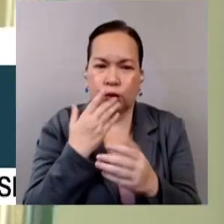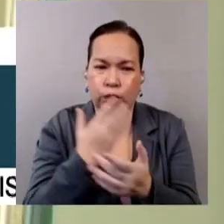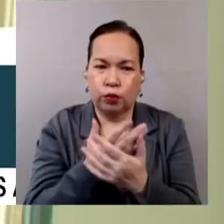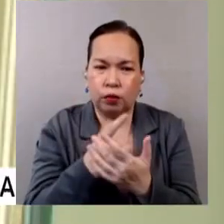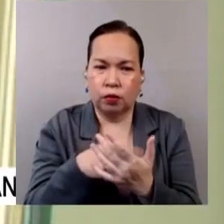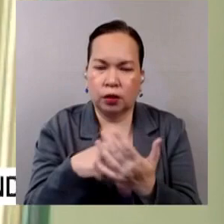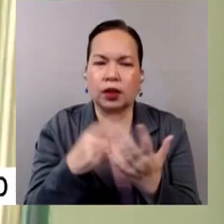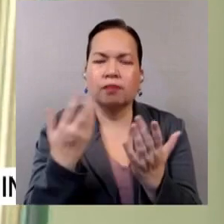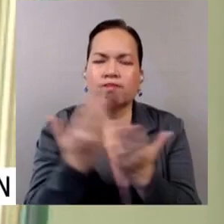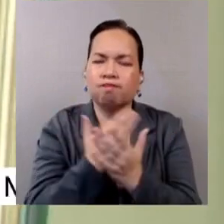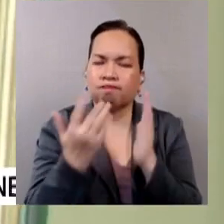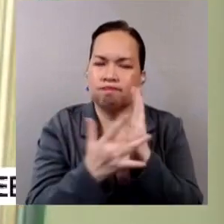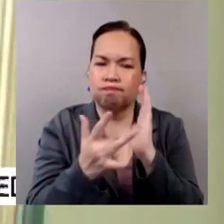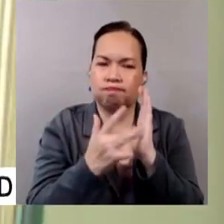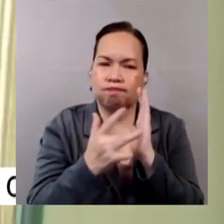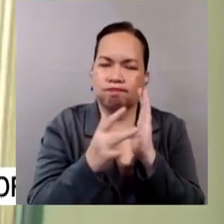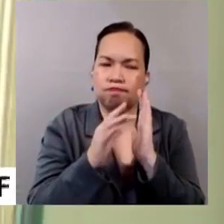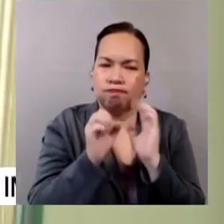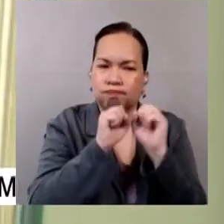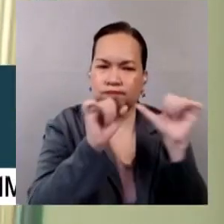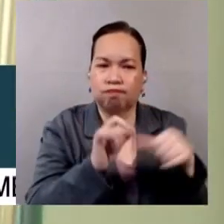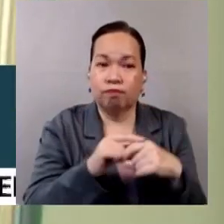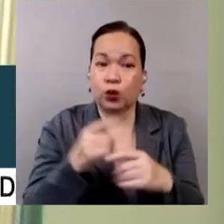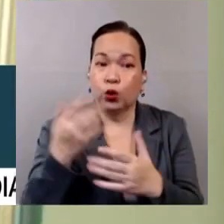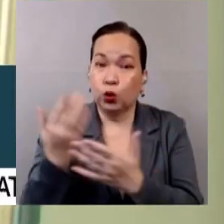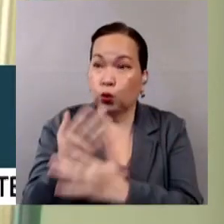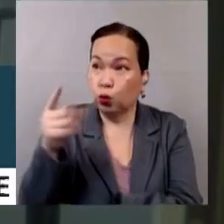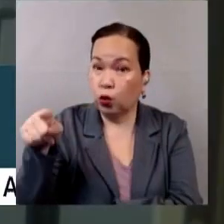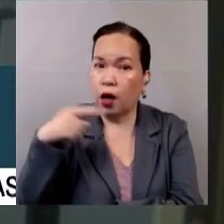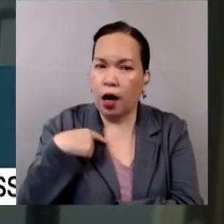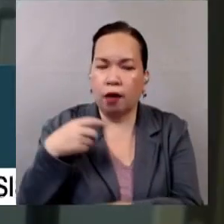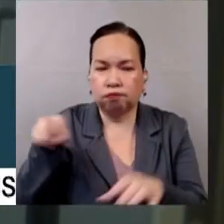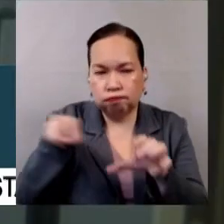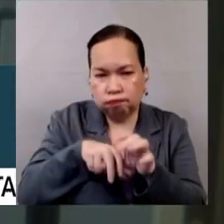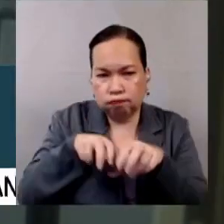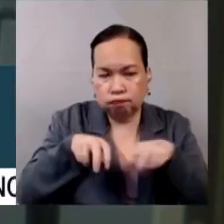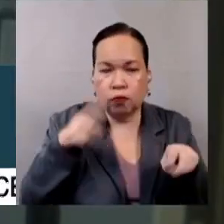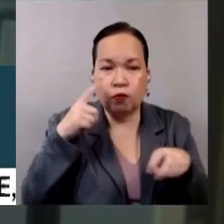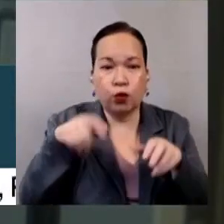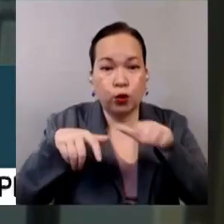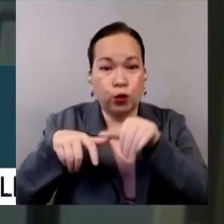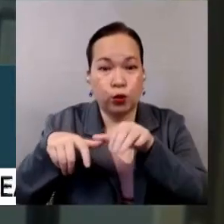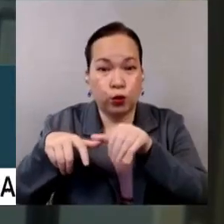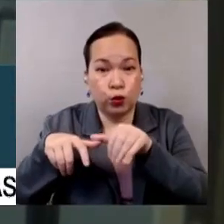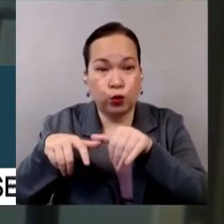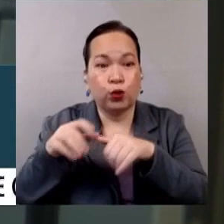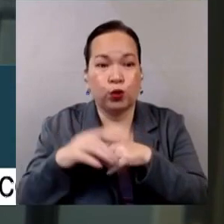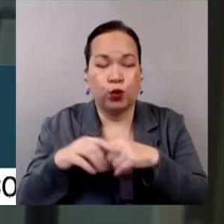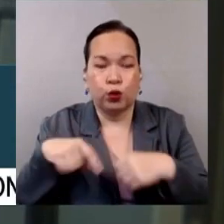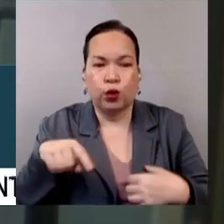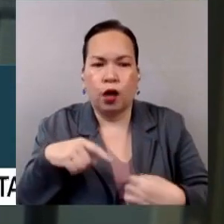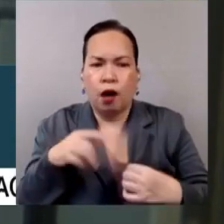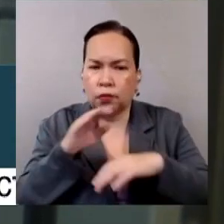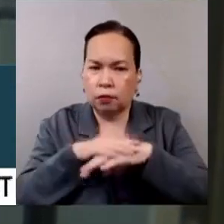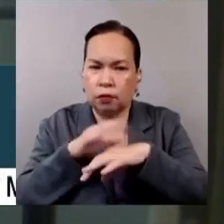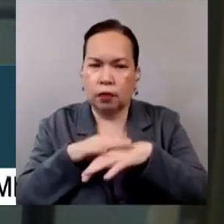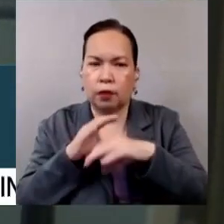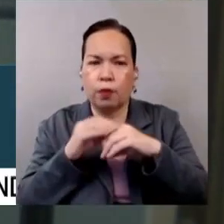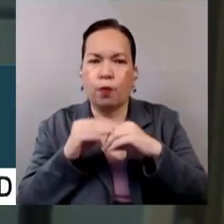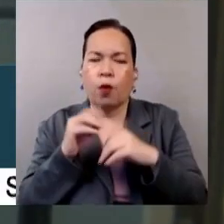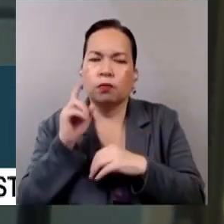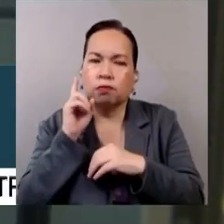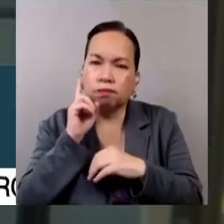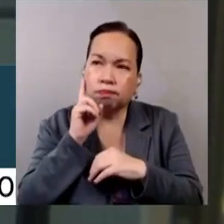systems. The new train also has a space for PWDs, signaling system that allows for smoother ride,